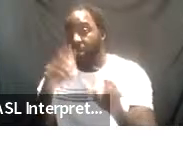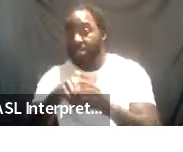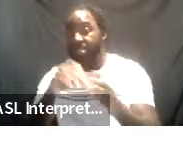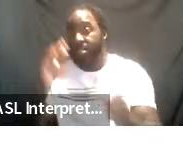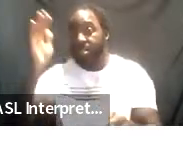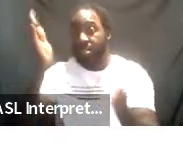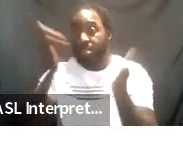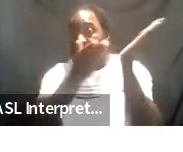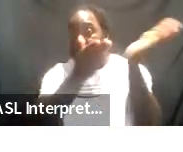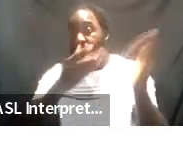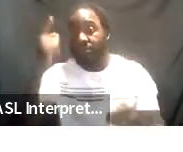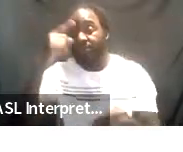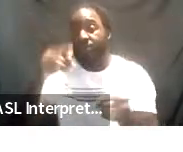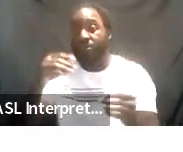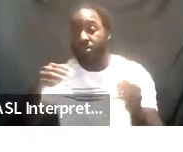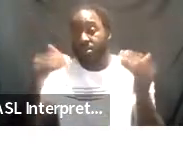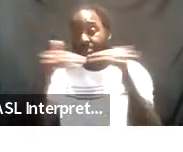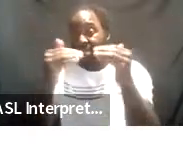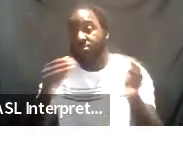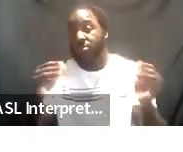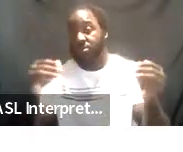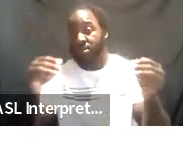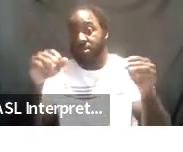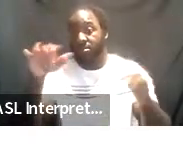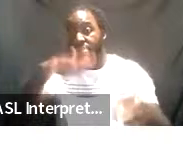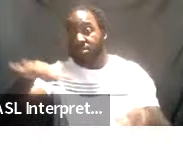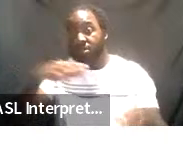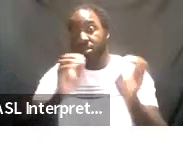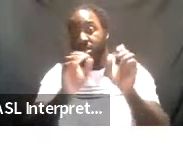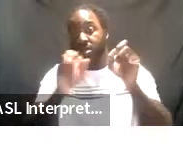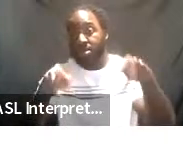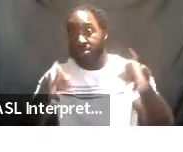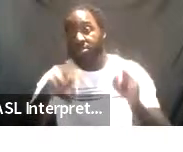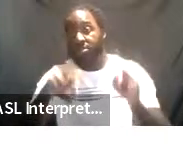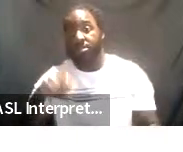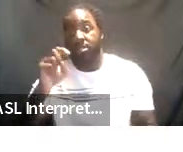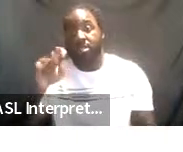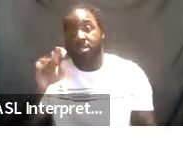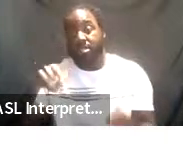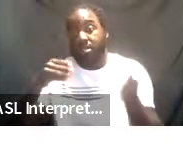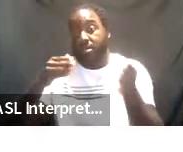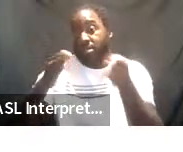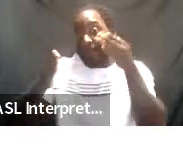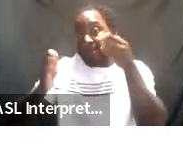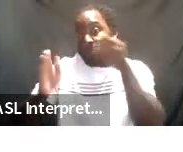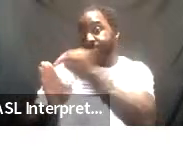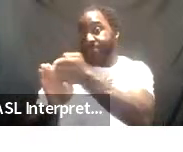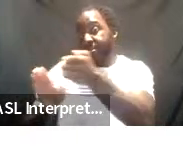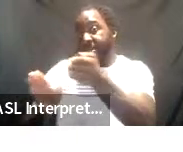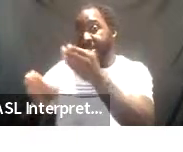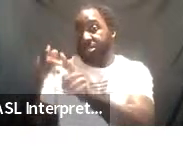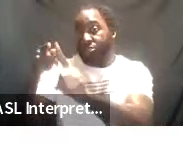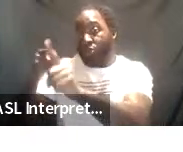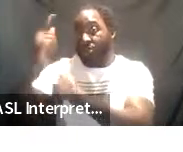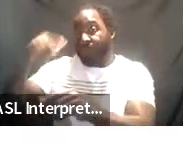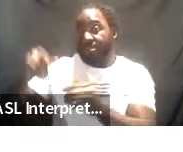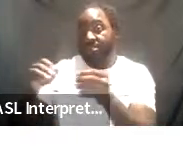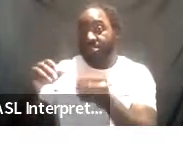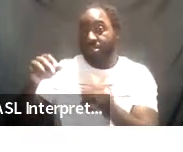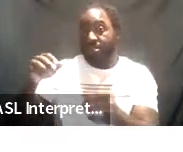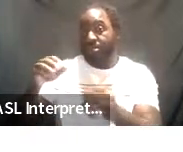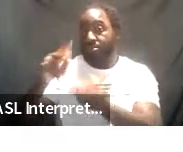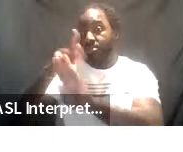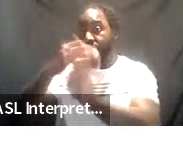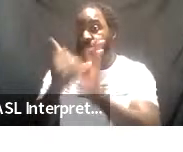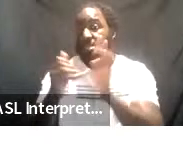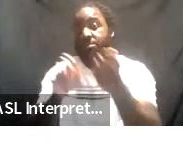for housing opportunity, the main thrust of this effort is to ensure that every neighborhood across